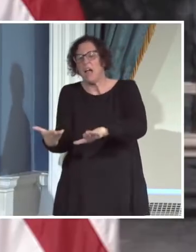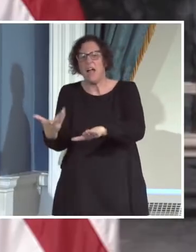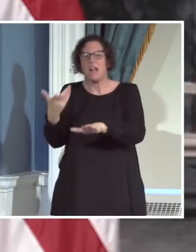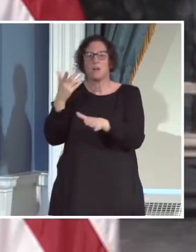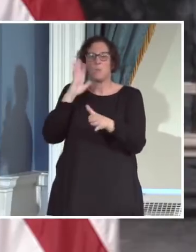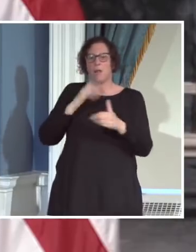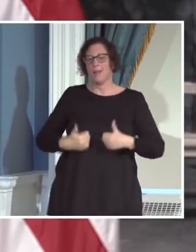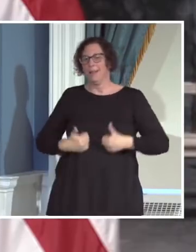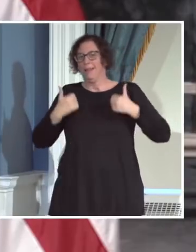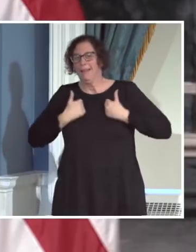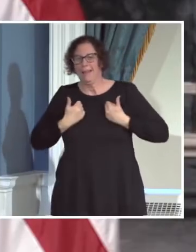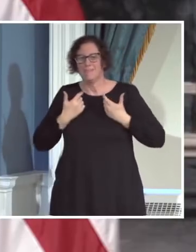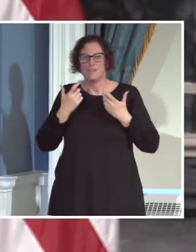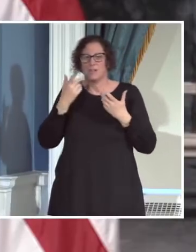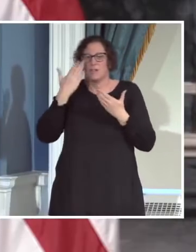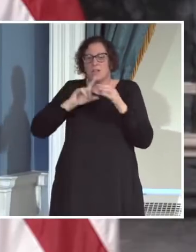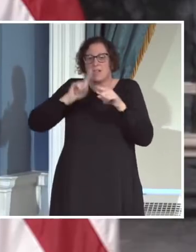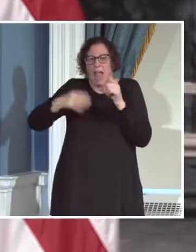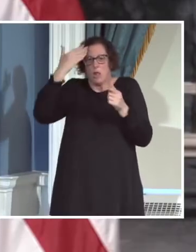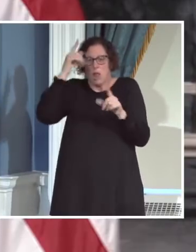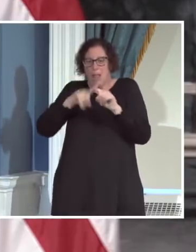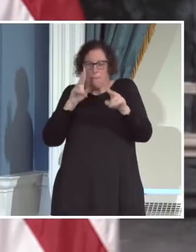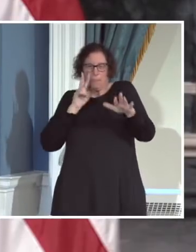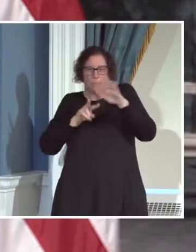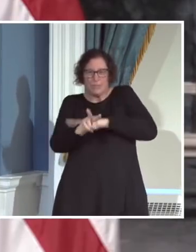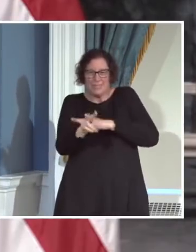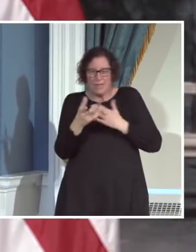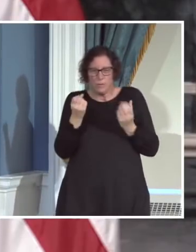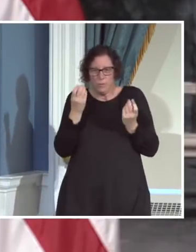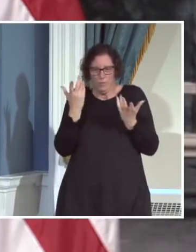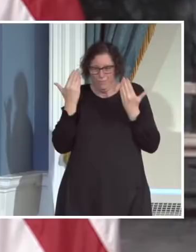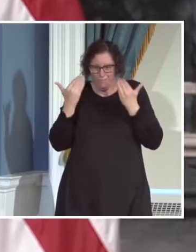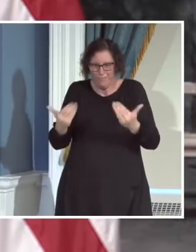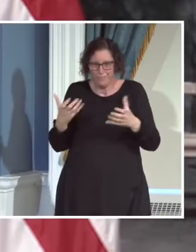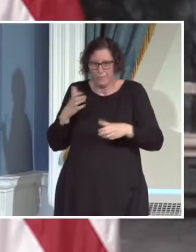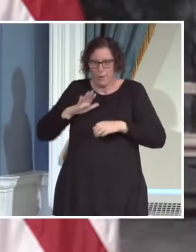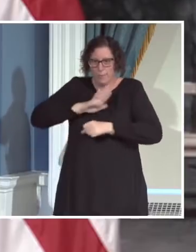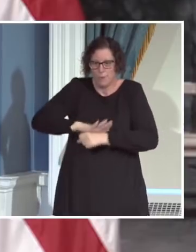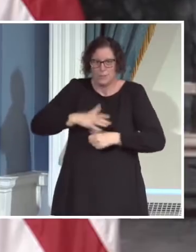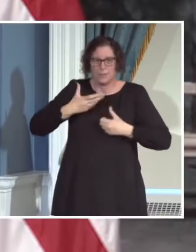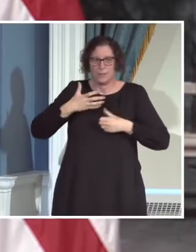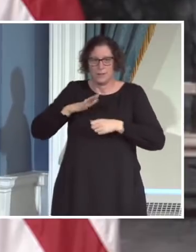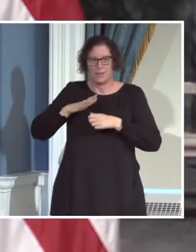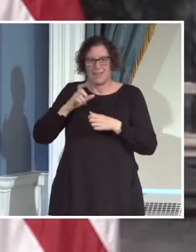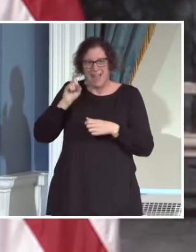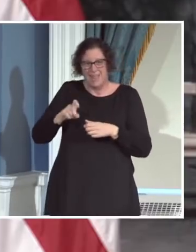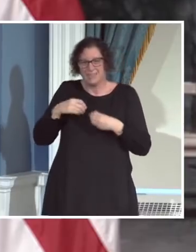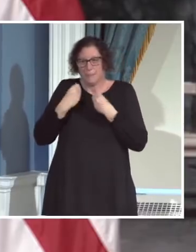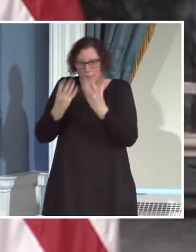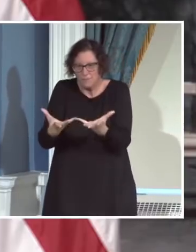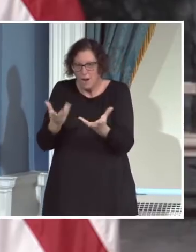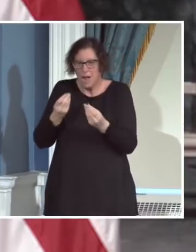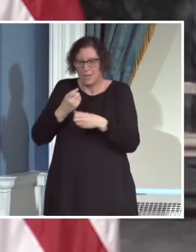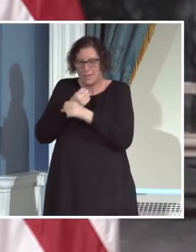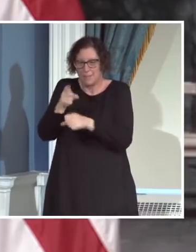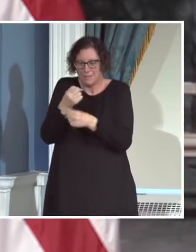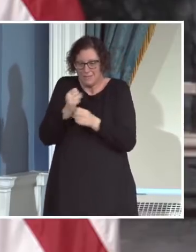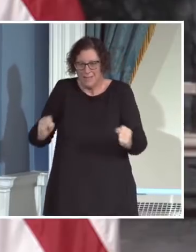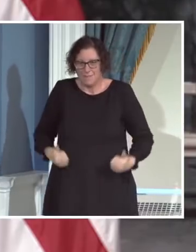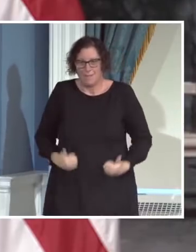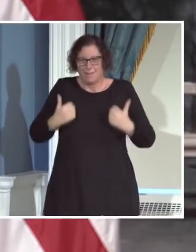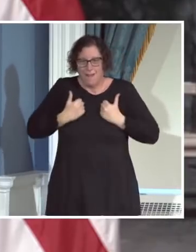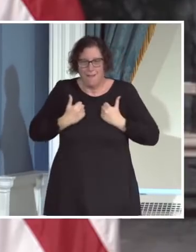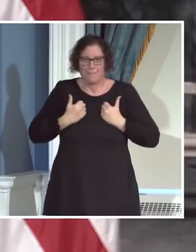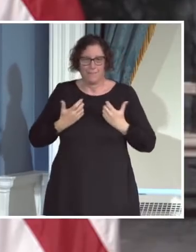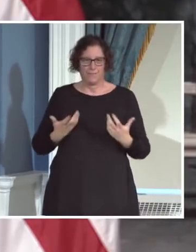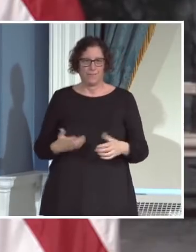So that's how we're going to go about this. And look, a ventilator is just, we know it. We know it